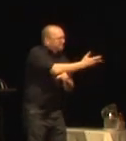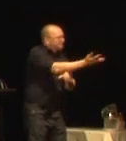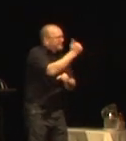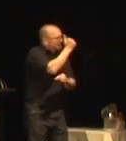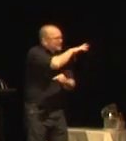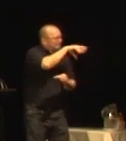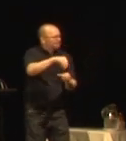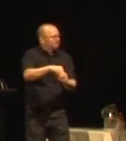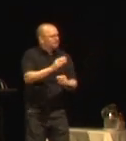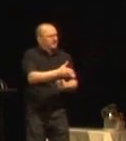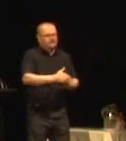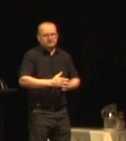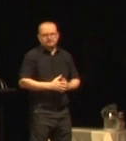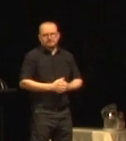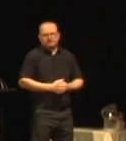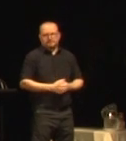Just good examples of play.